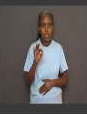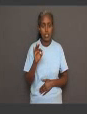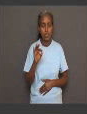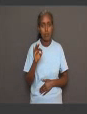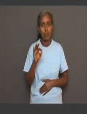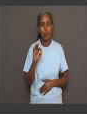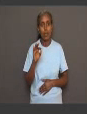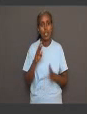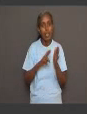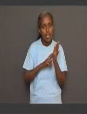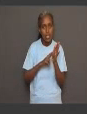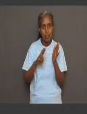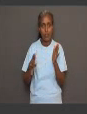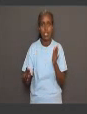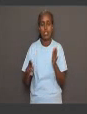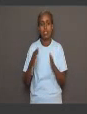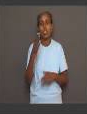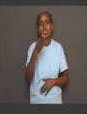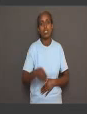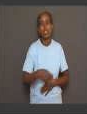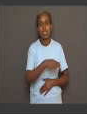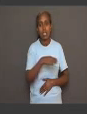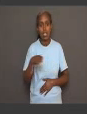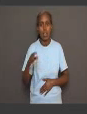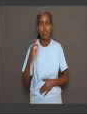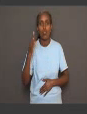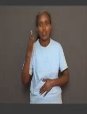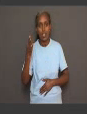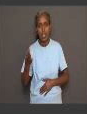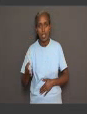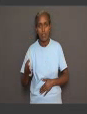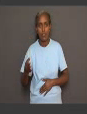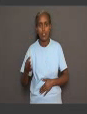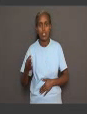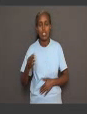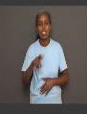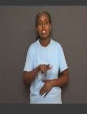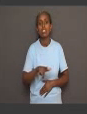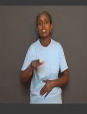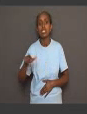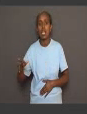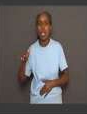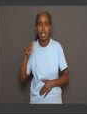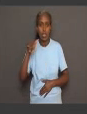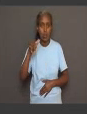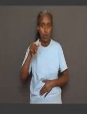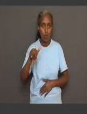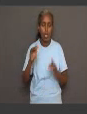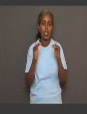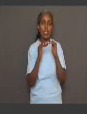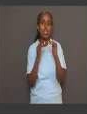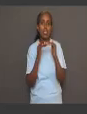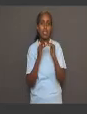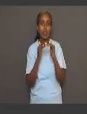by reflecting the graph of f in the line y